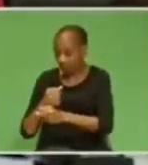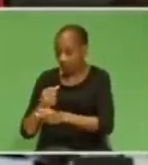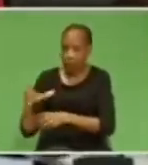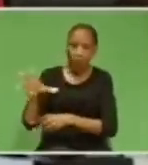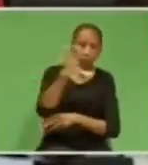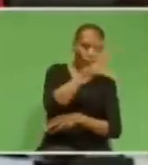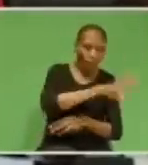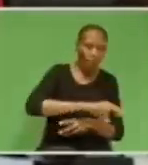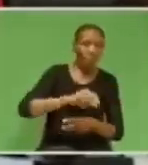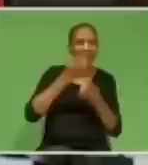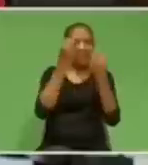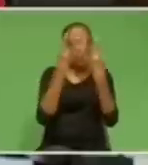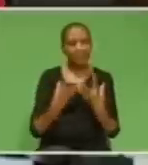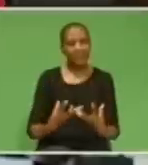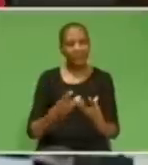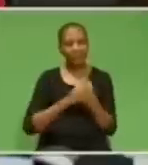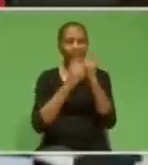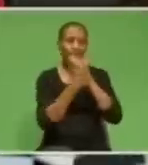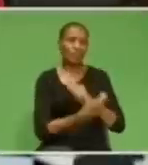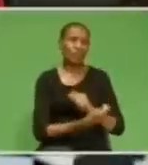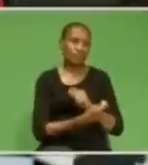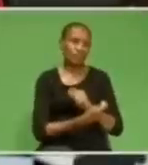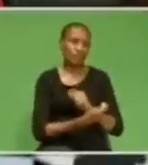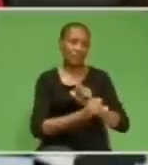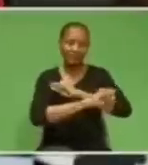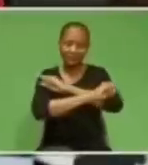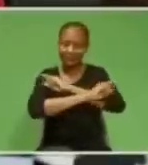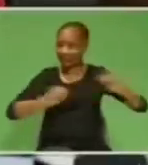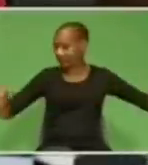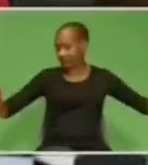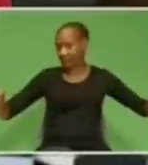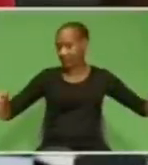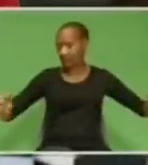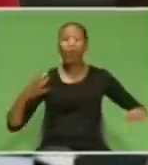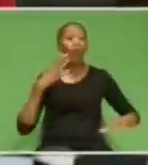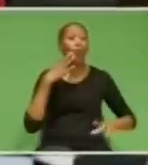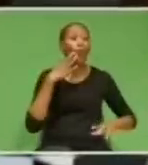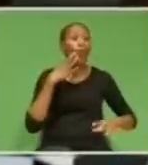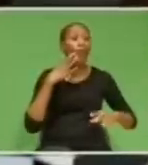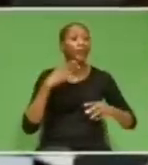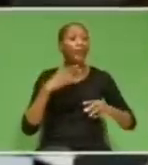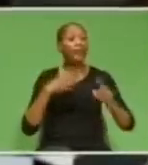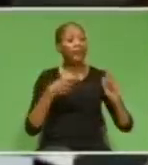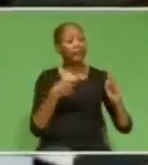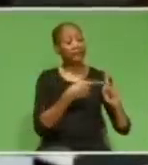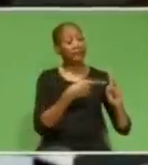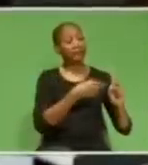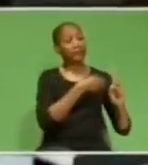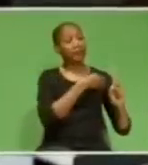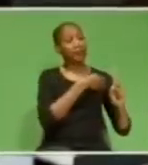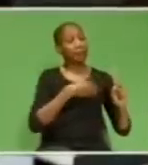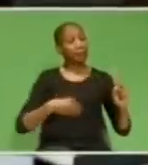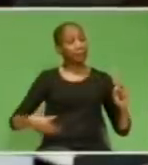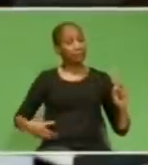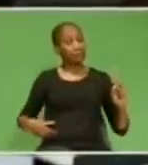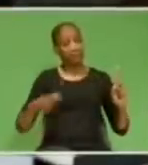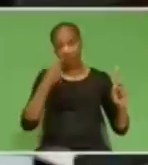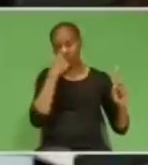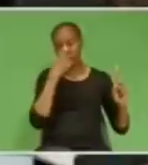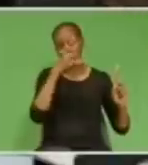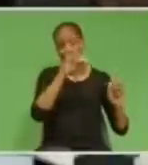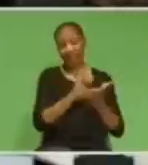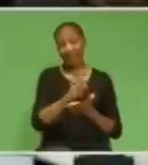those numbers changed. They became worse when Mr. Ramaphosa took over in 2018.